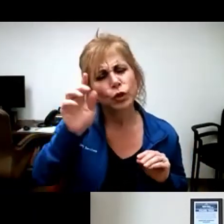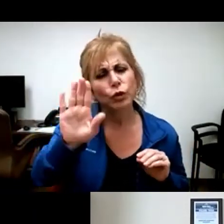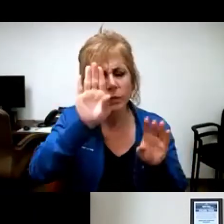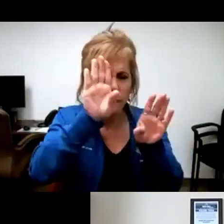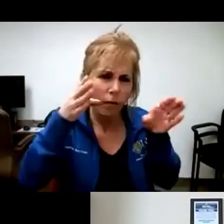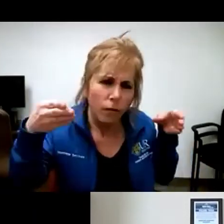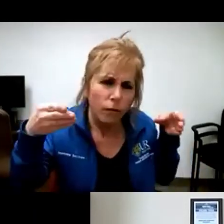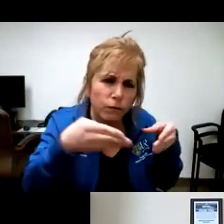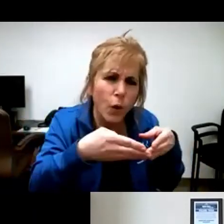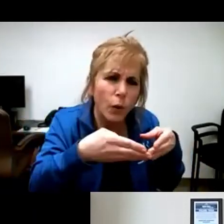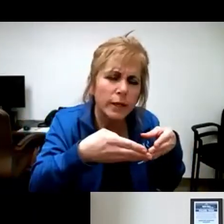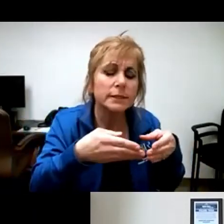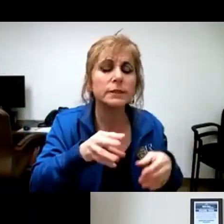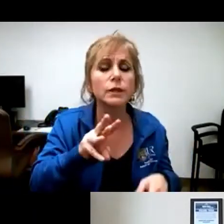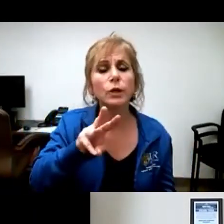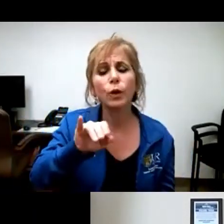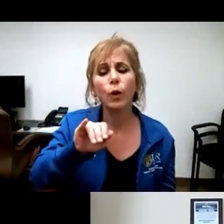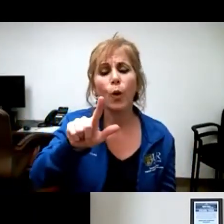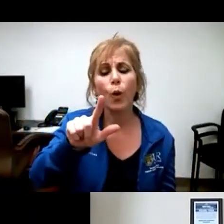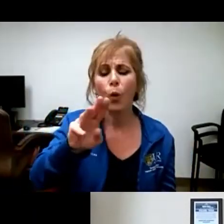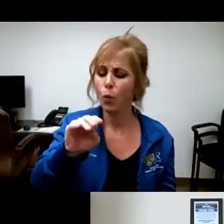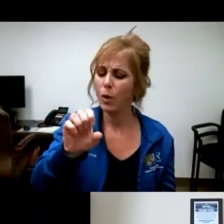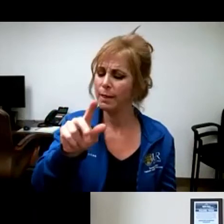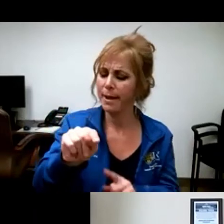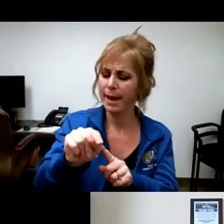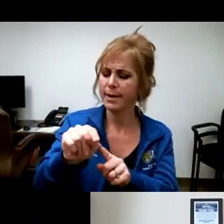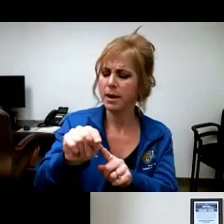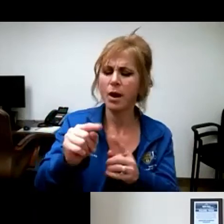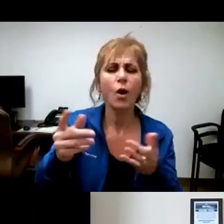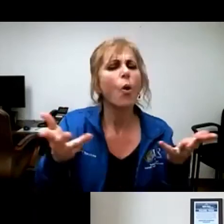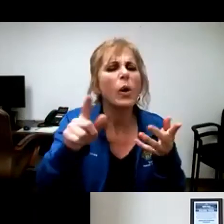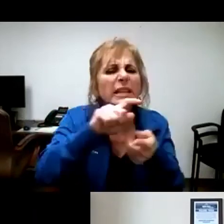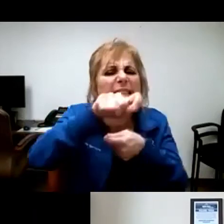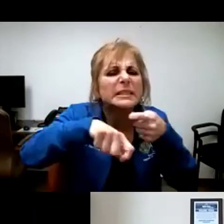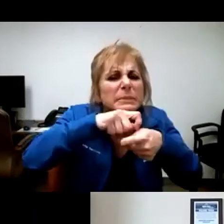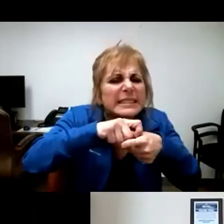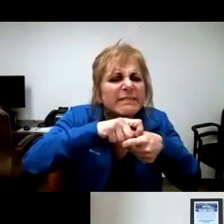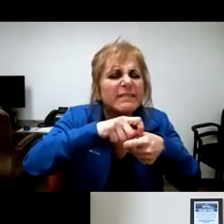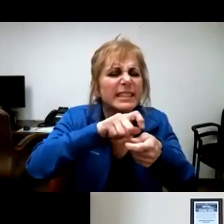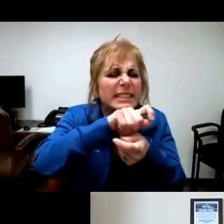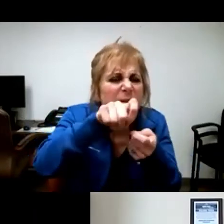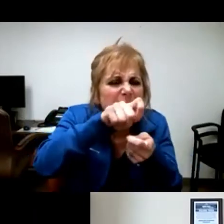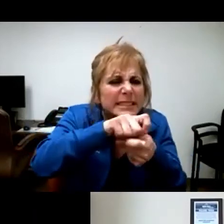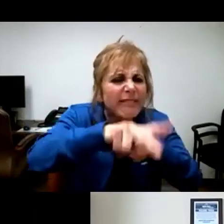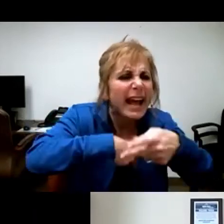in Wilmot's cancer control work? And do they vary in each county?